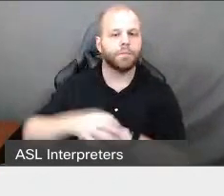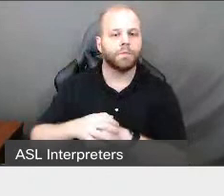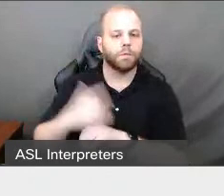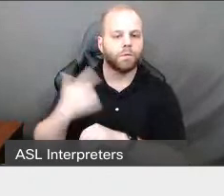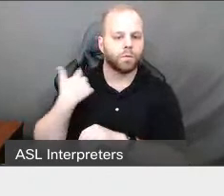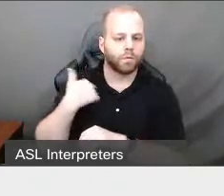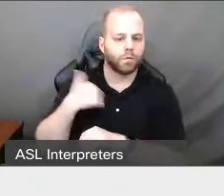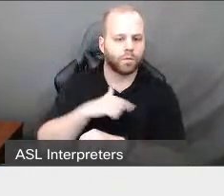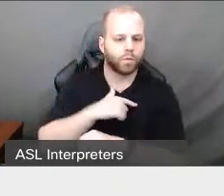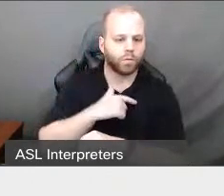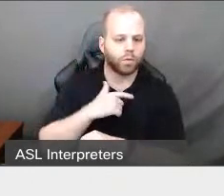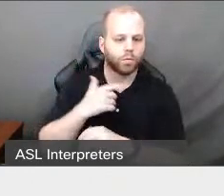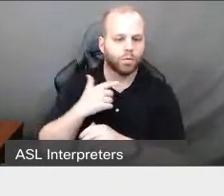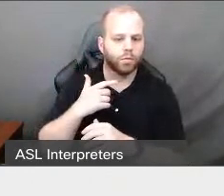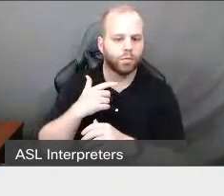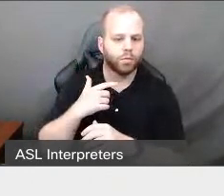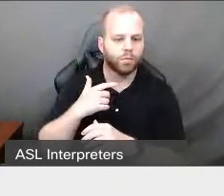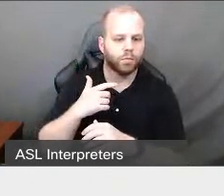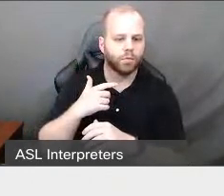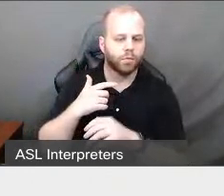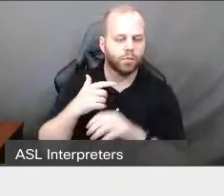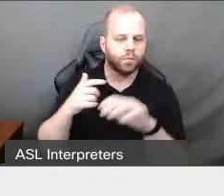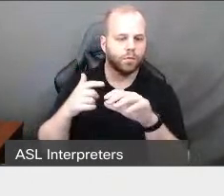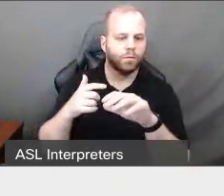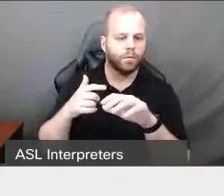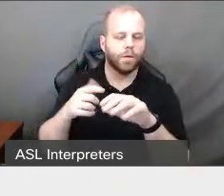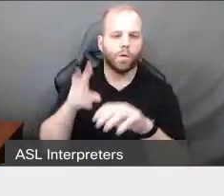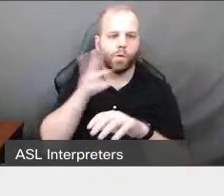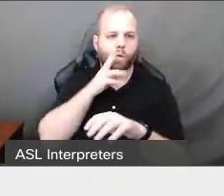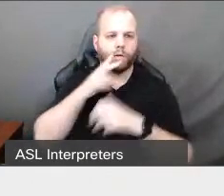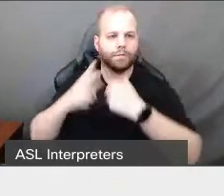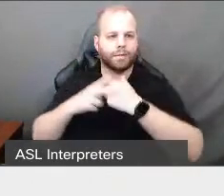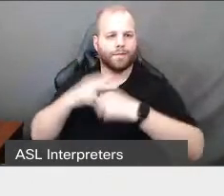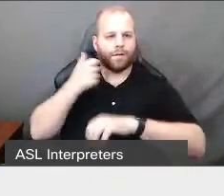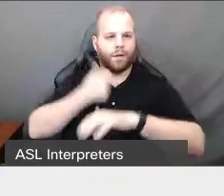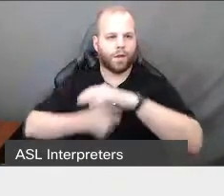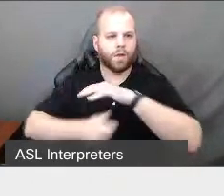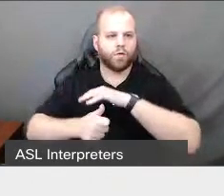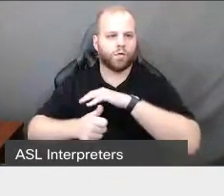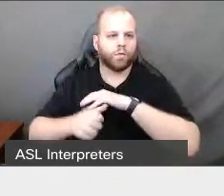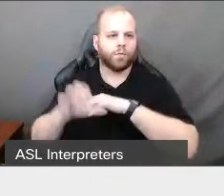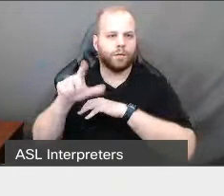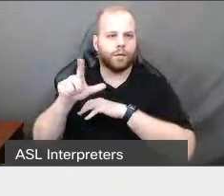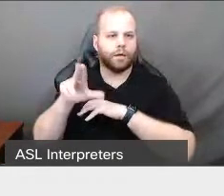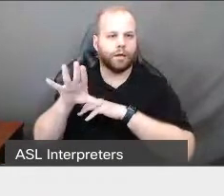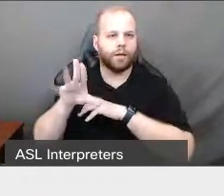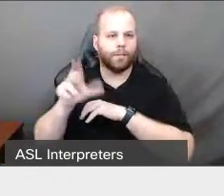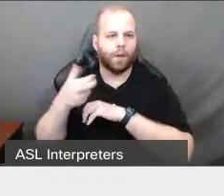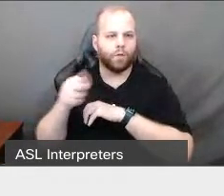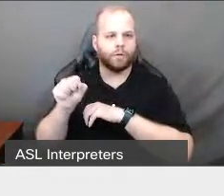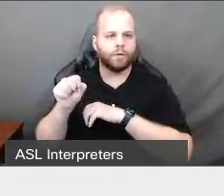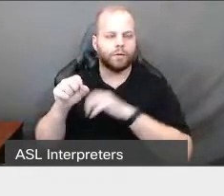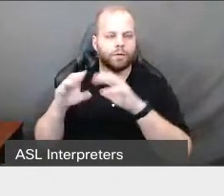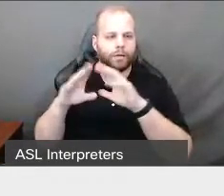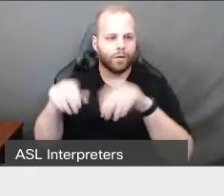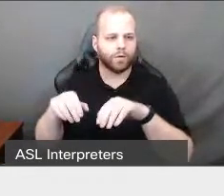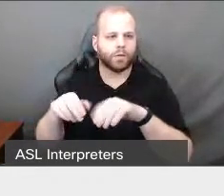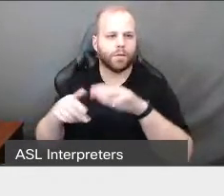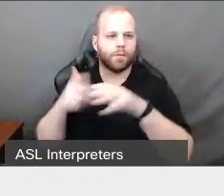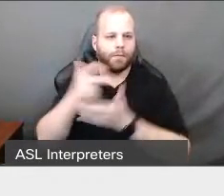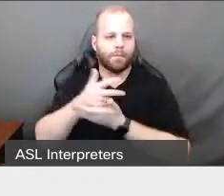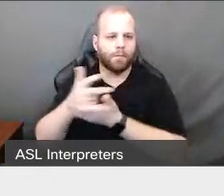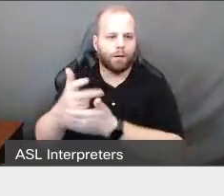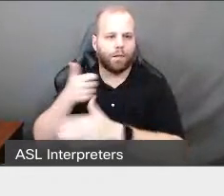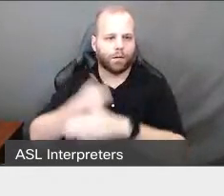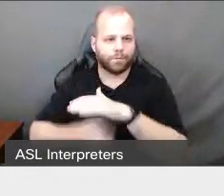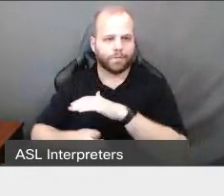provided under the clubhouse parking lot to detain stormwater in conformance with the City of Little Rock Stormwater Management and Drainage